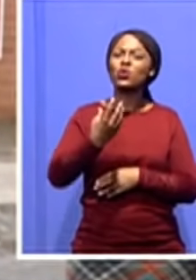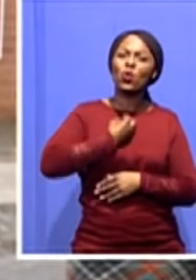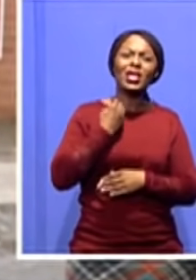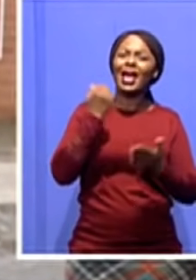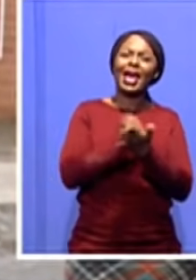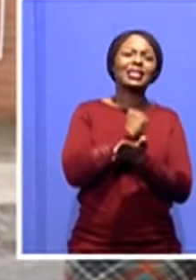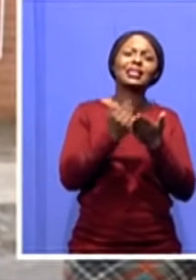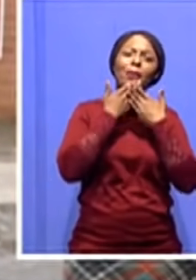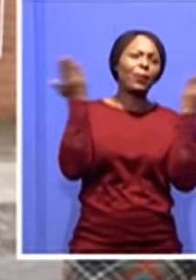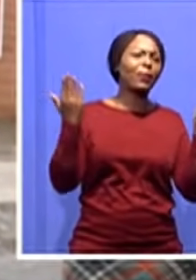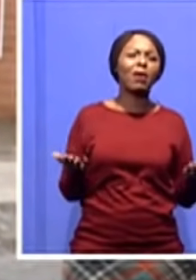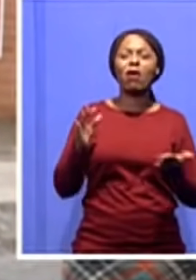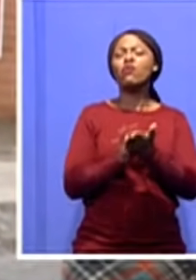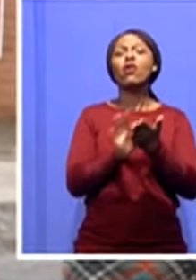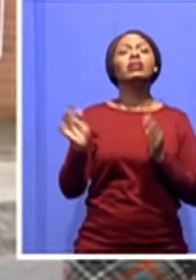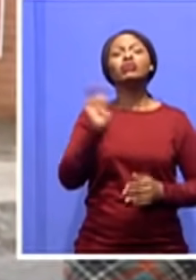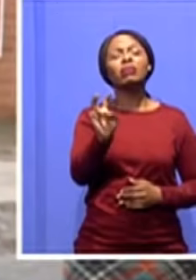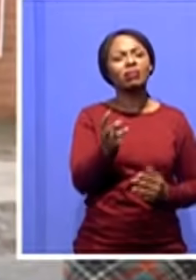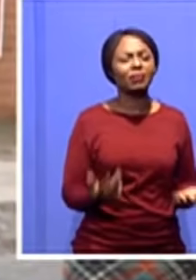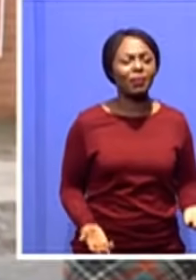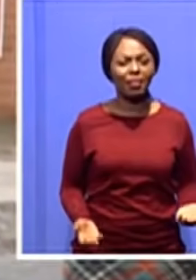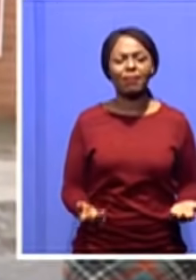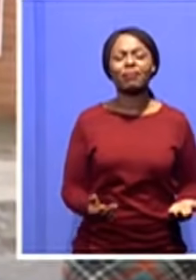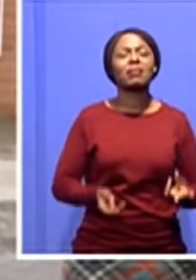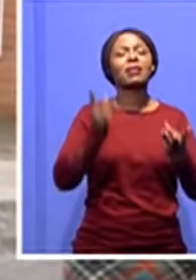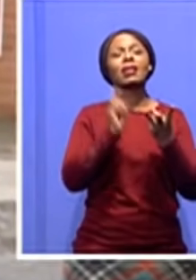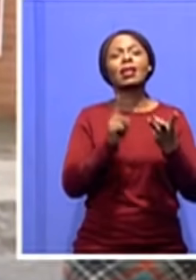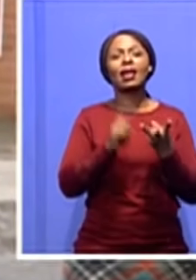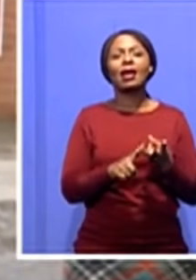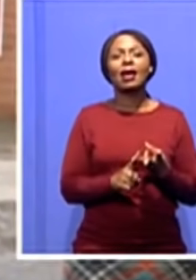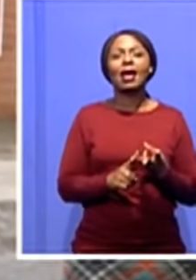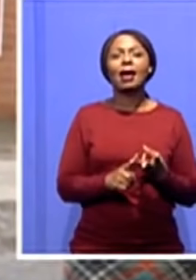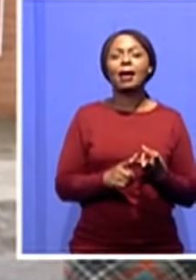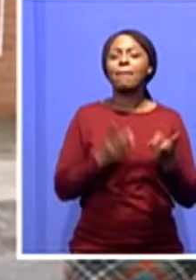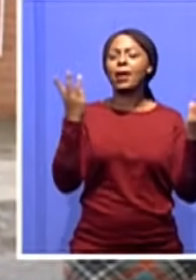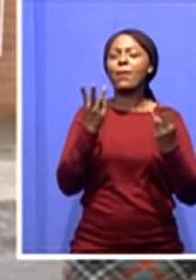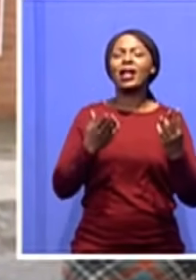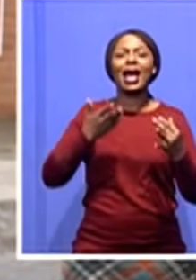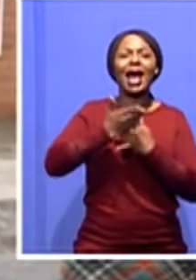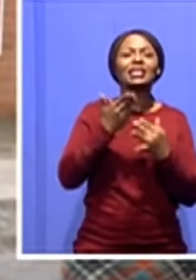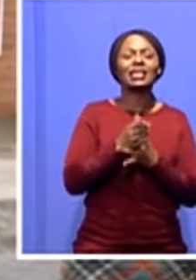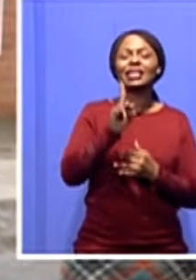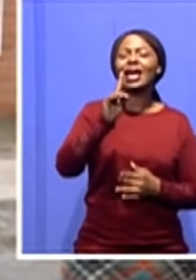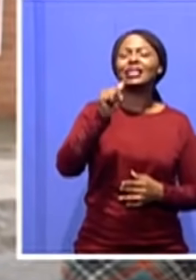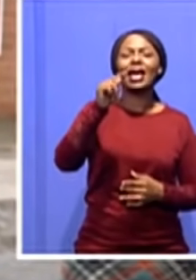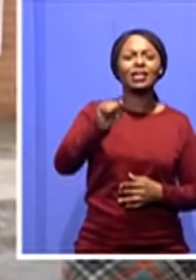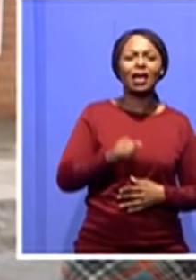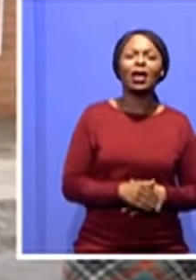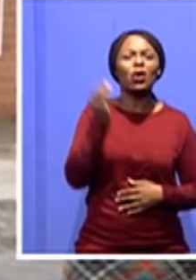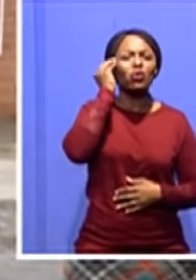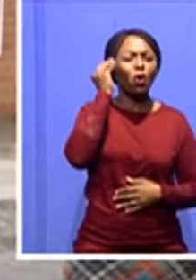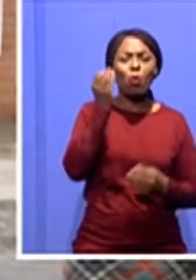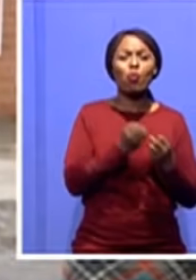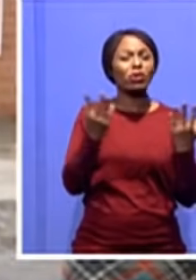you have that people must even access data. And you know that the majority of South Africans can't even afford that. So they've making an